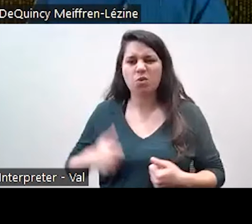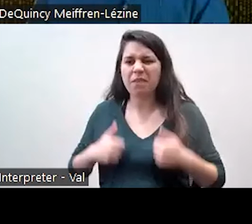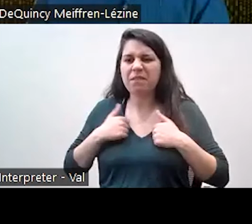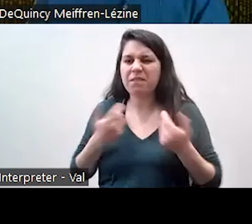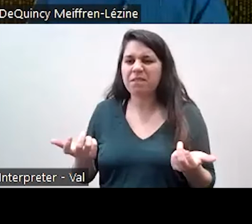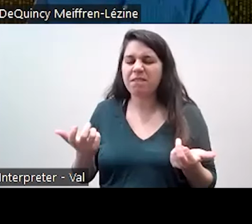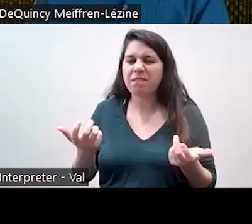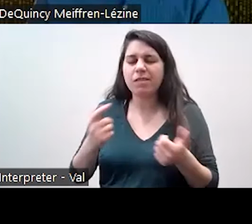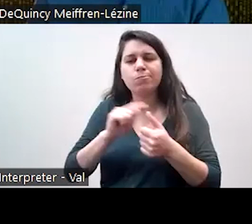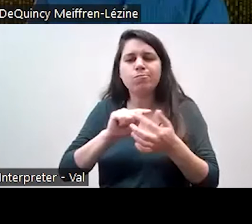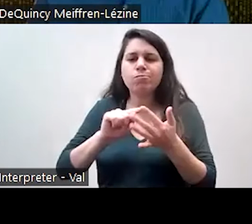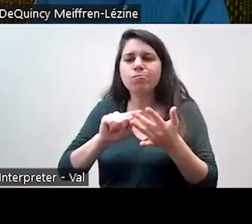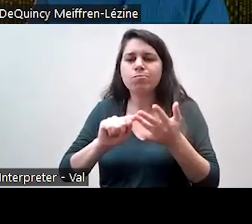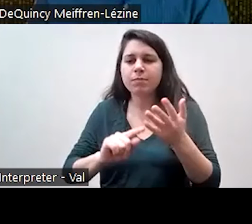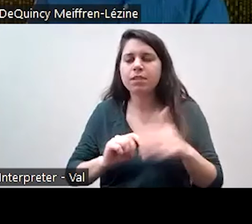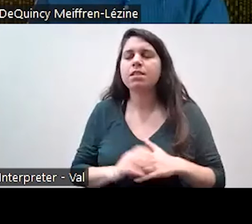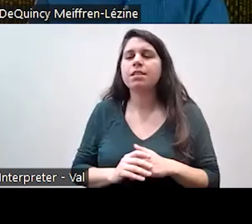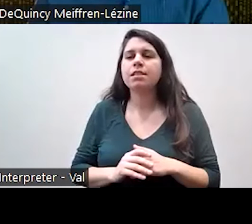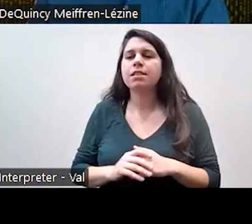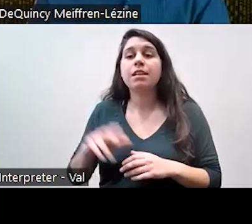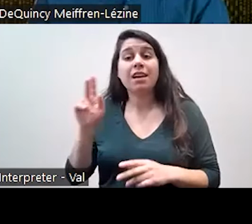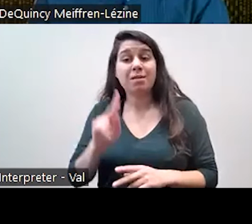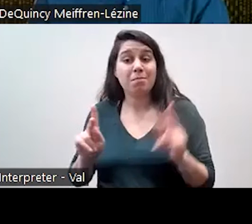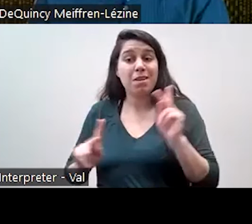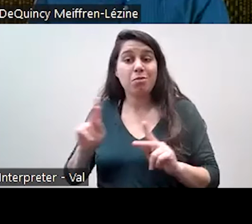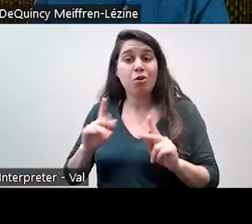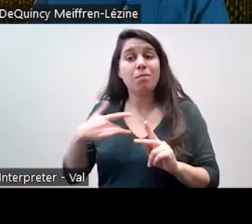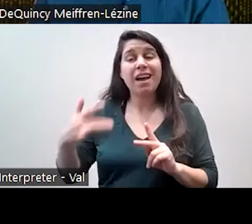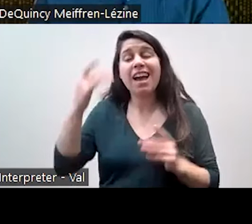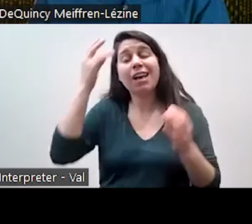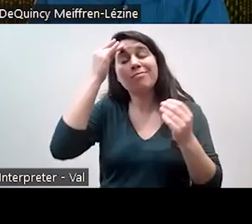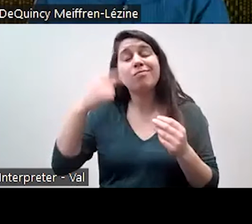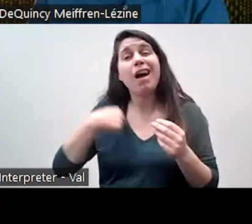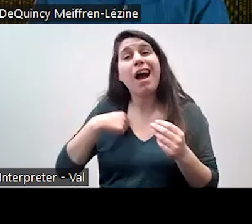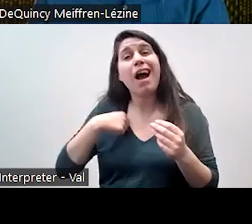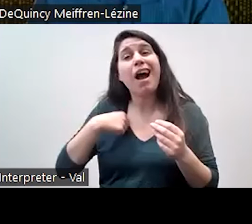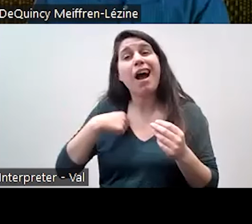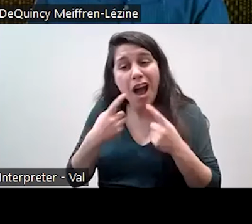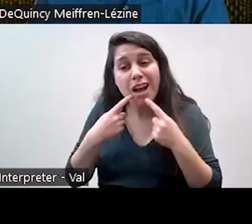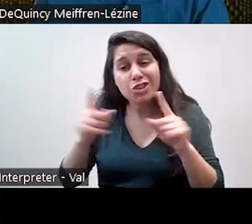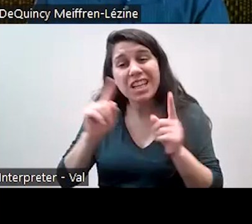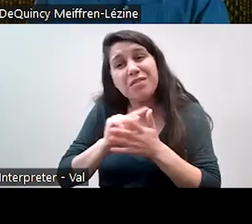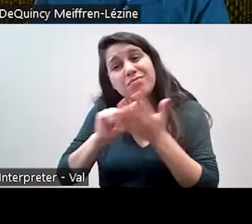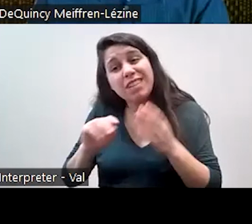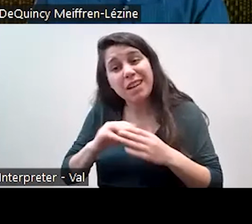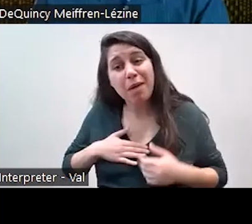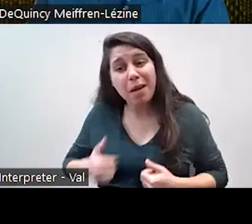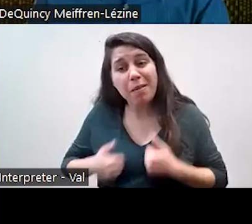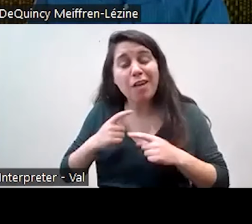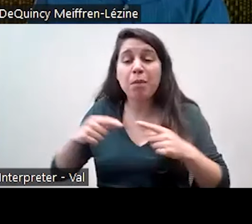what people tend to think about that they wanted to achieve during their lifetime and might not have had a chance to do